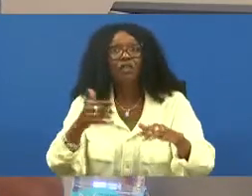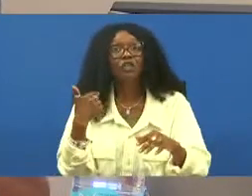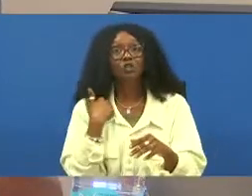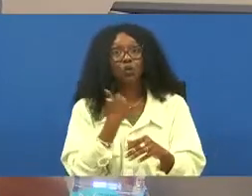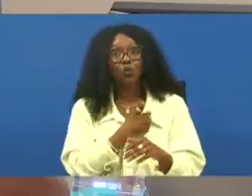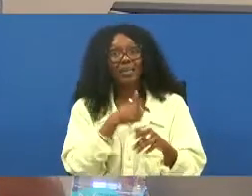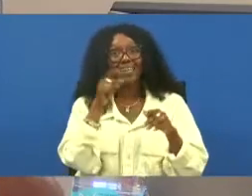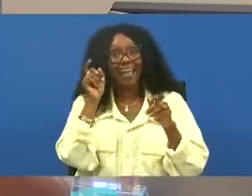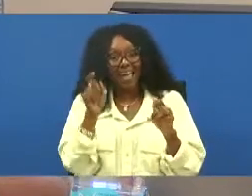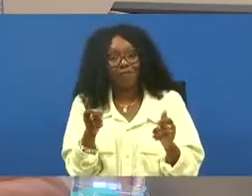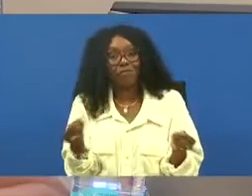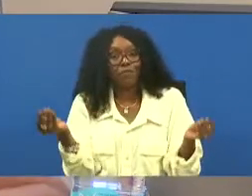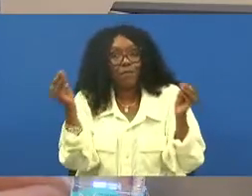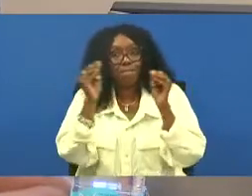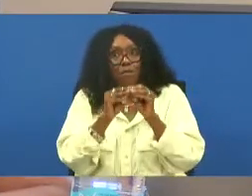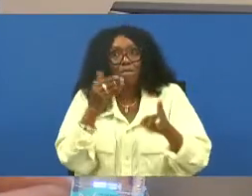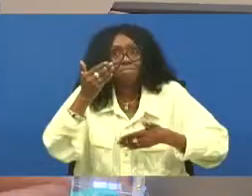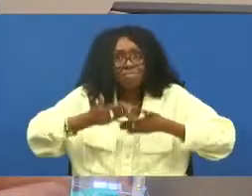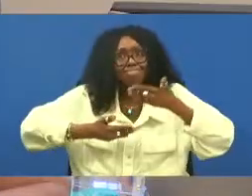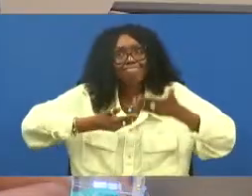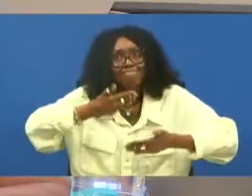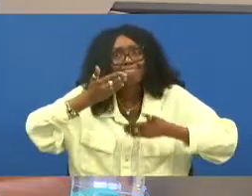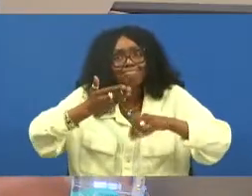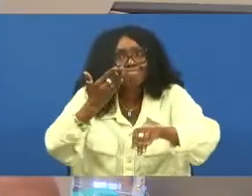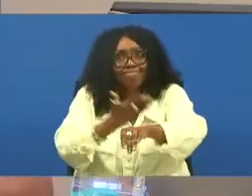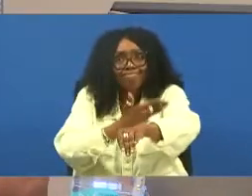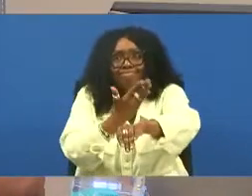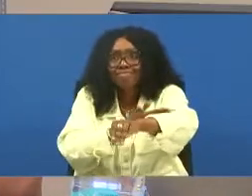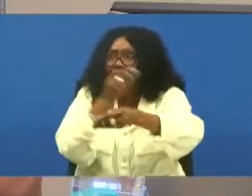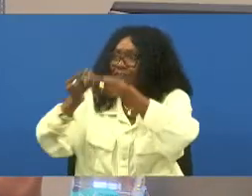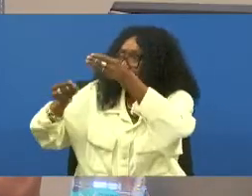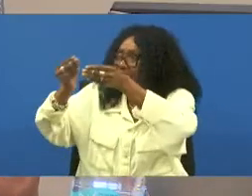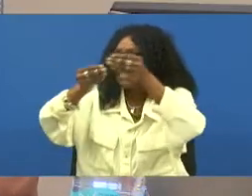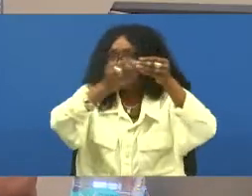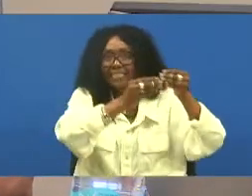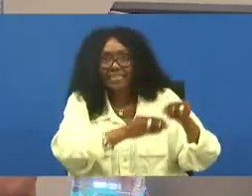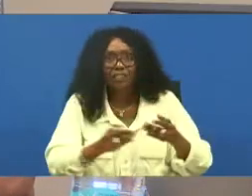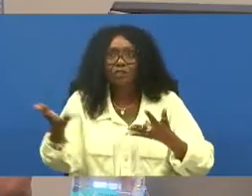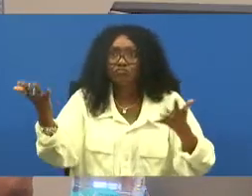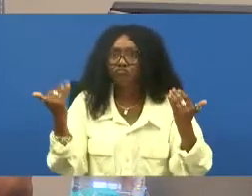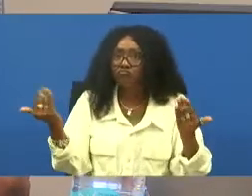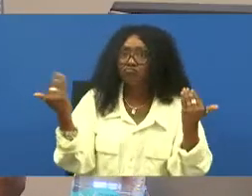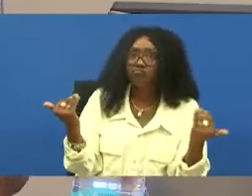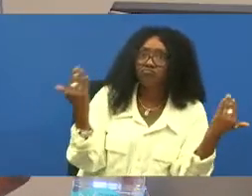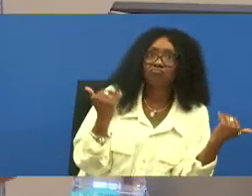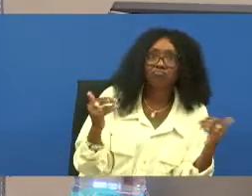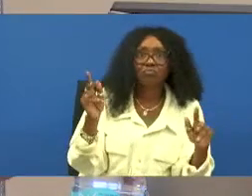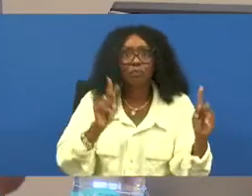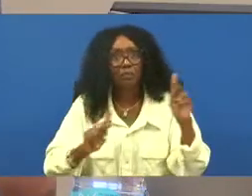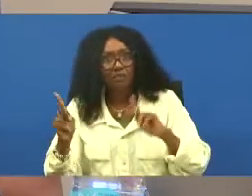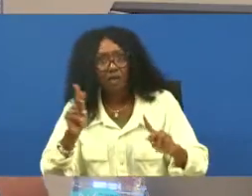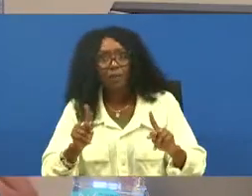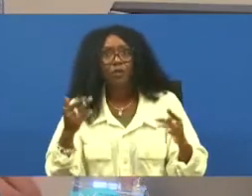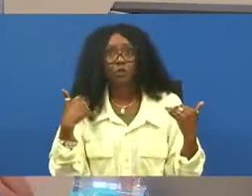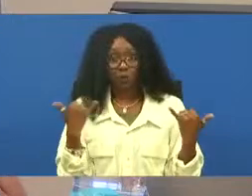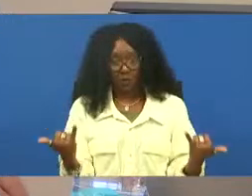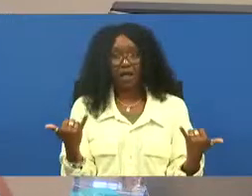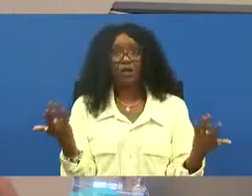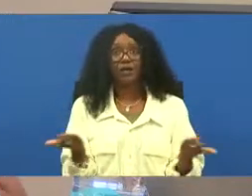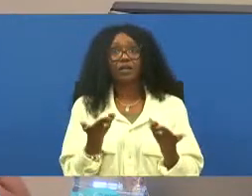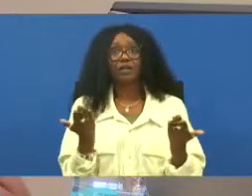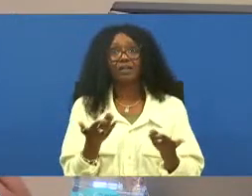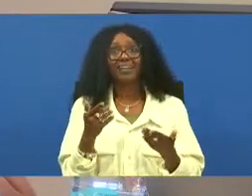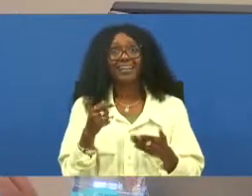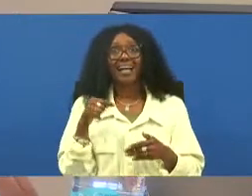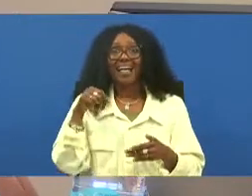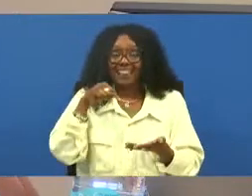to be progressive in what we do. And so here we are, we sit here, and these are the kind